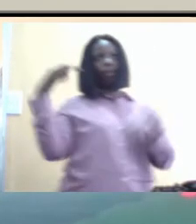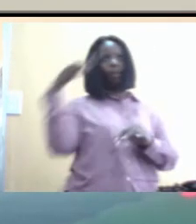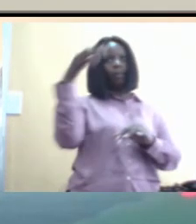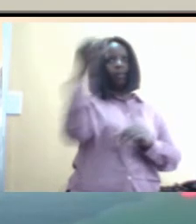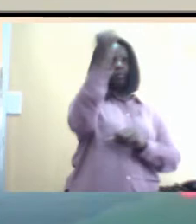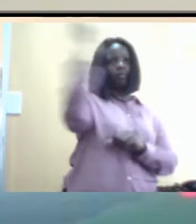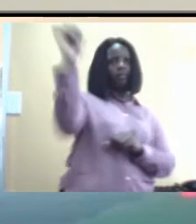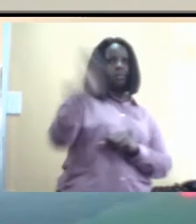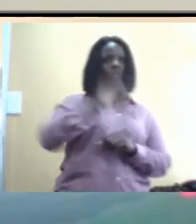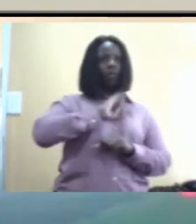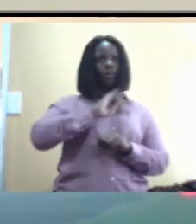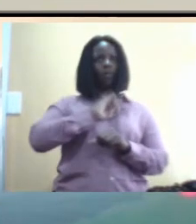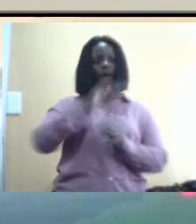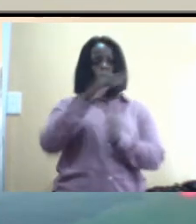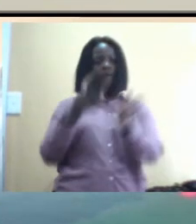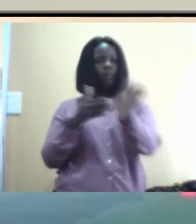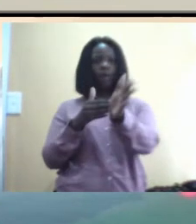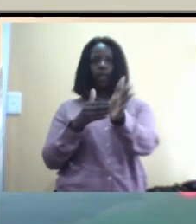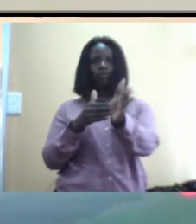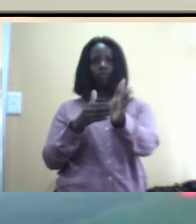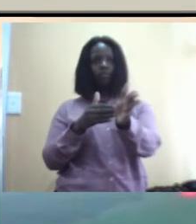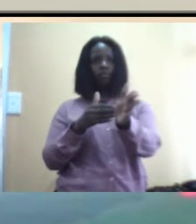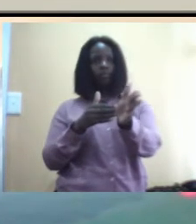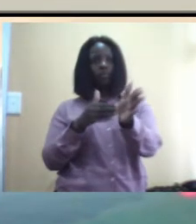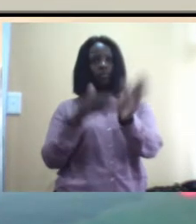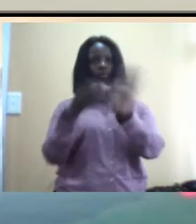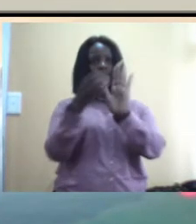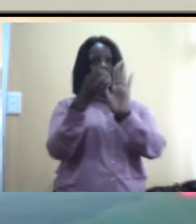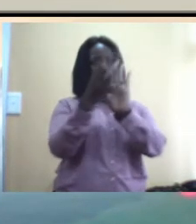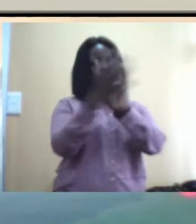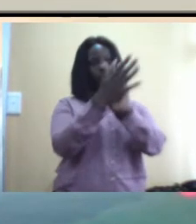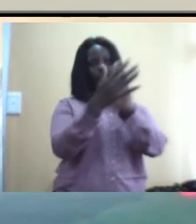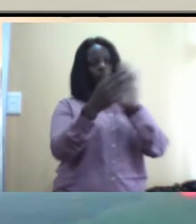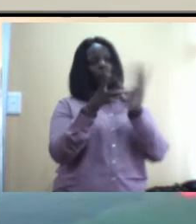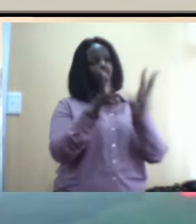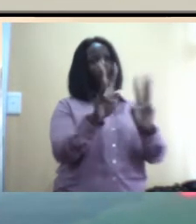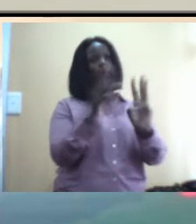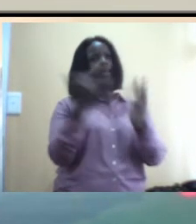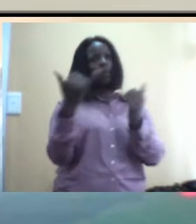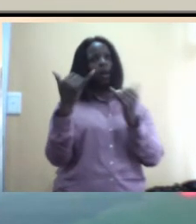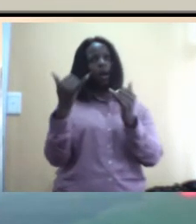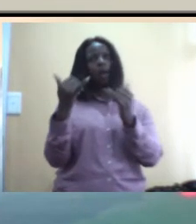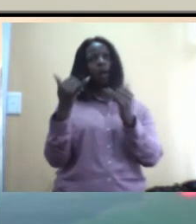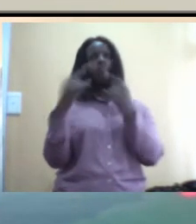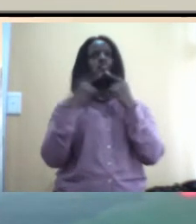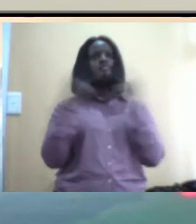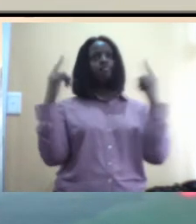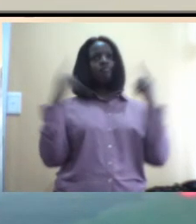to non-compliance with stipulated criteria. I am pleased to announce that the province was allocated